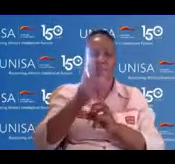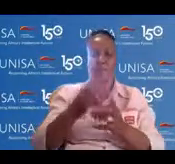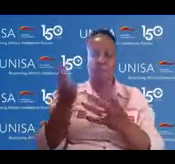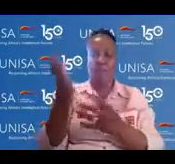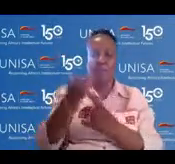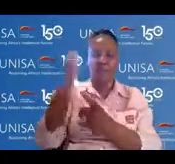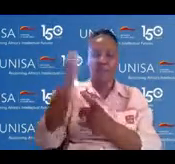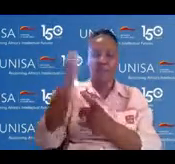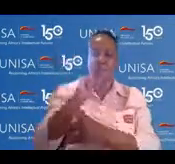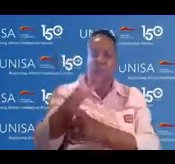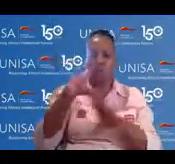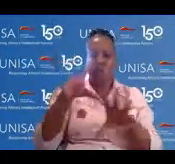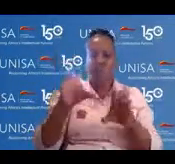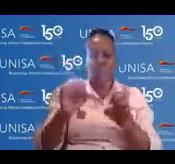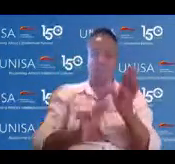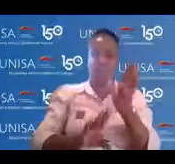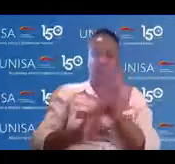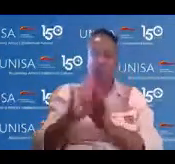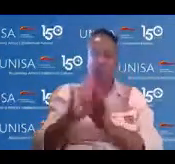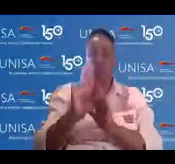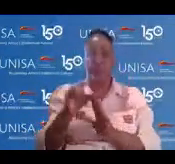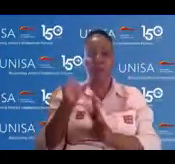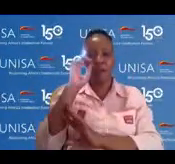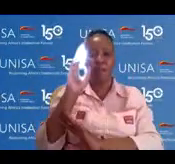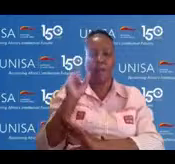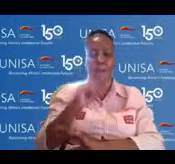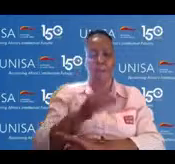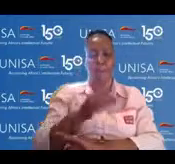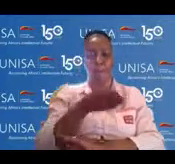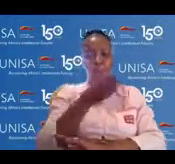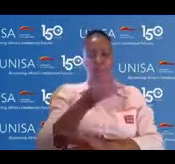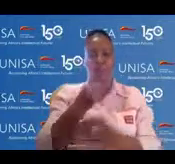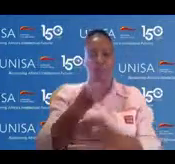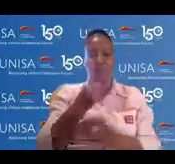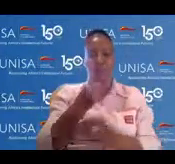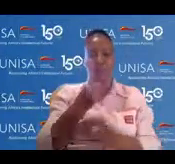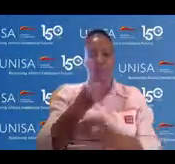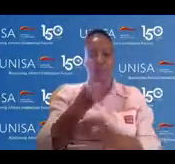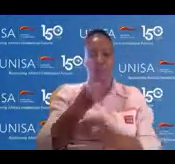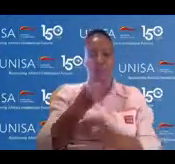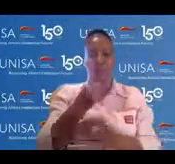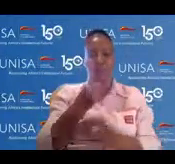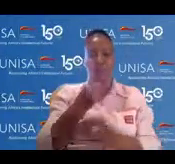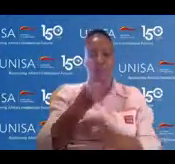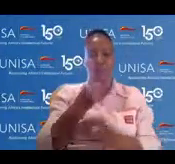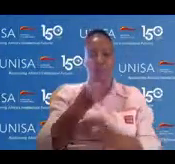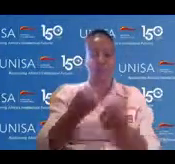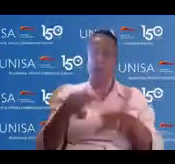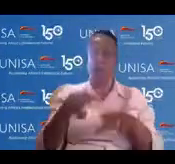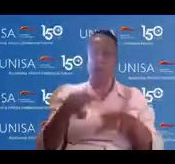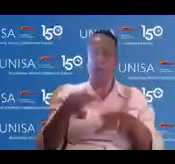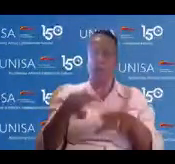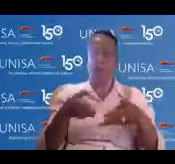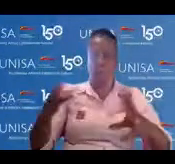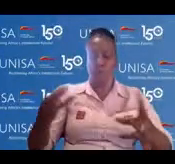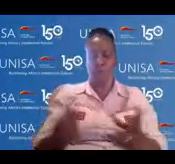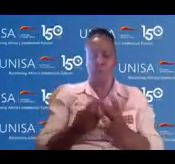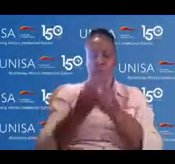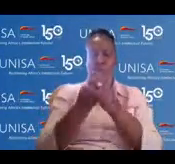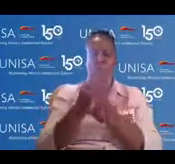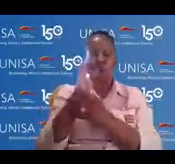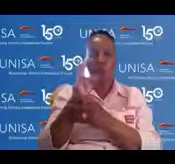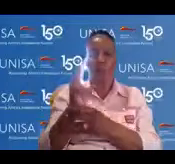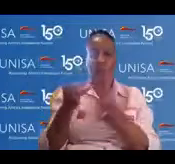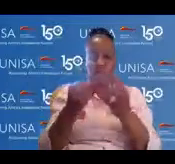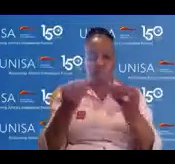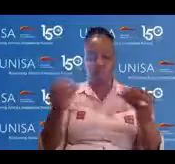success. Remember, we are here to support you every step of the way, and together, we can overcome any